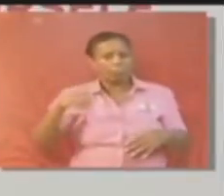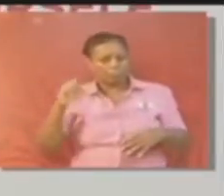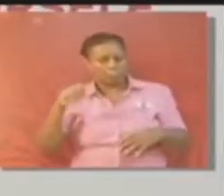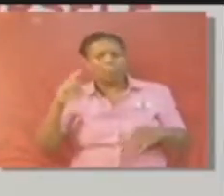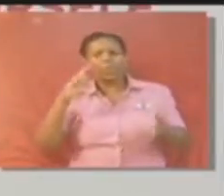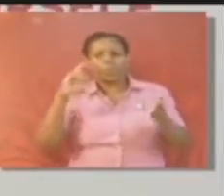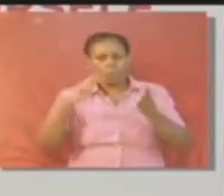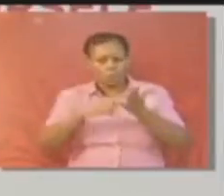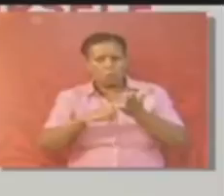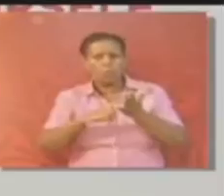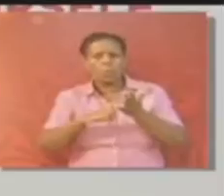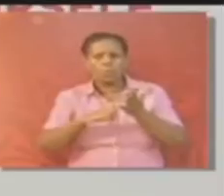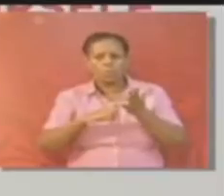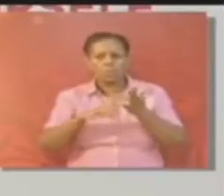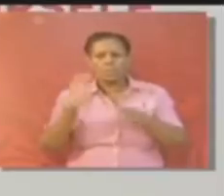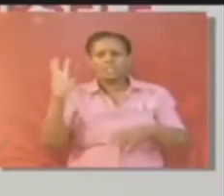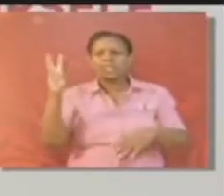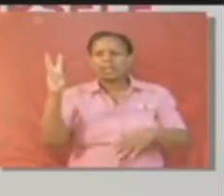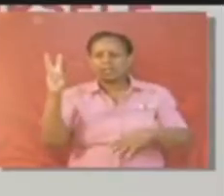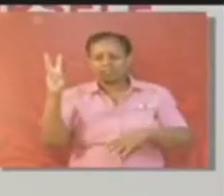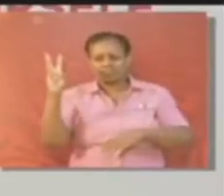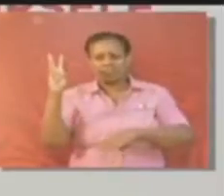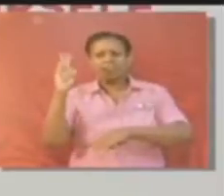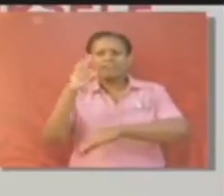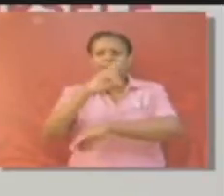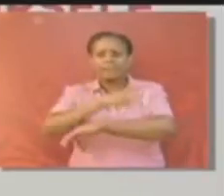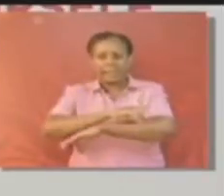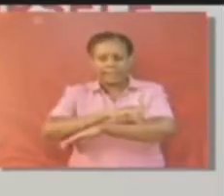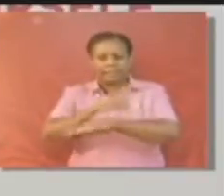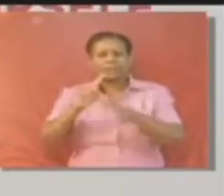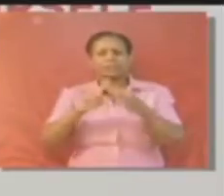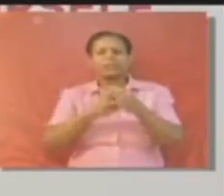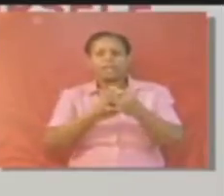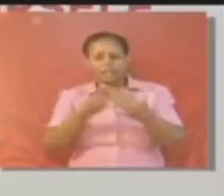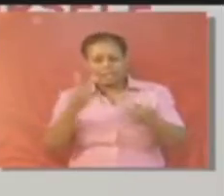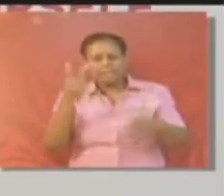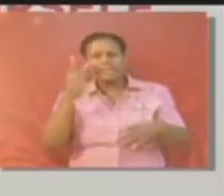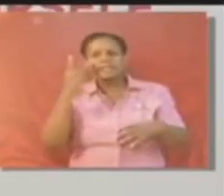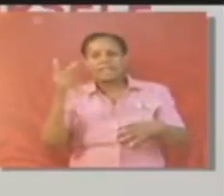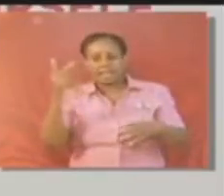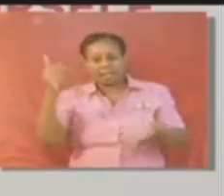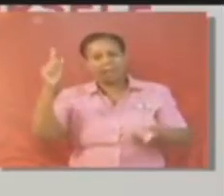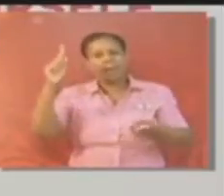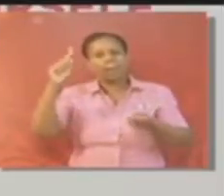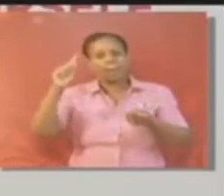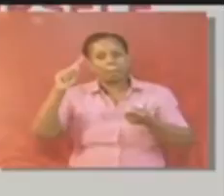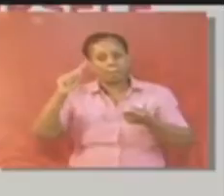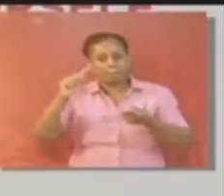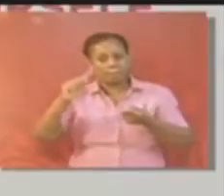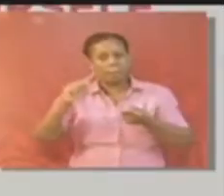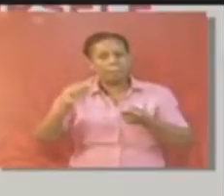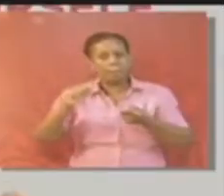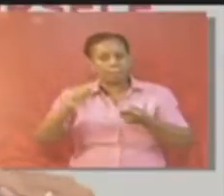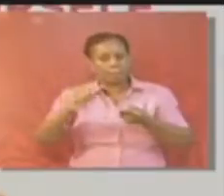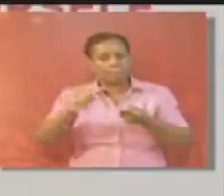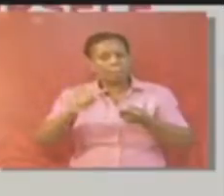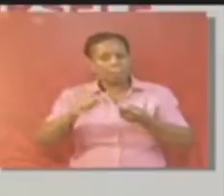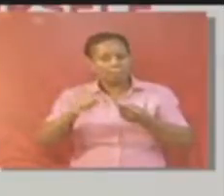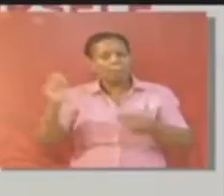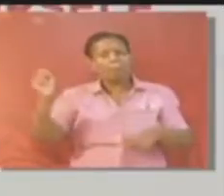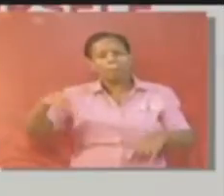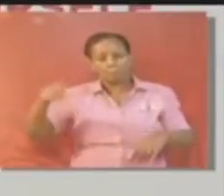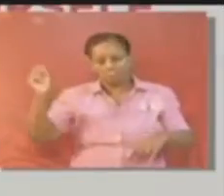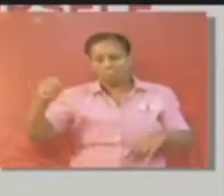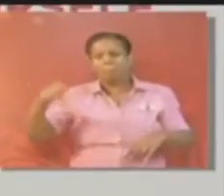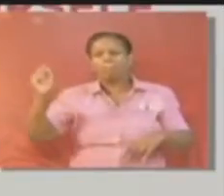to 30s to 40s to 20s to teens. So the answer is yes. Our deaths have